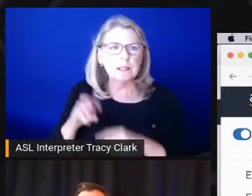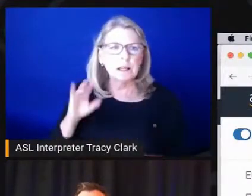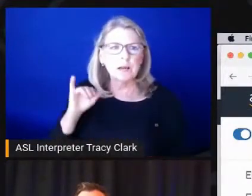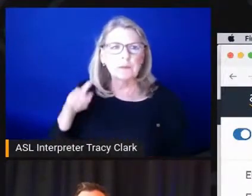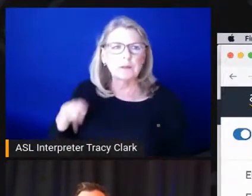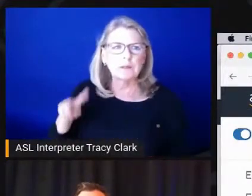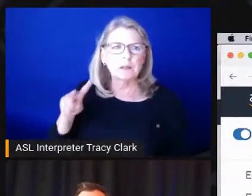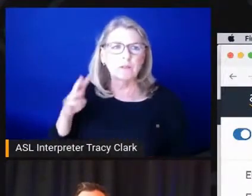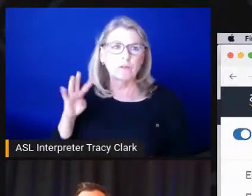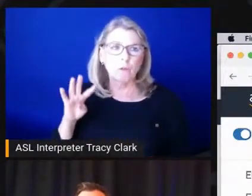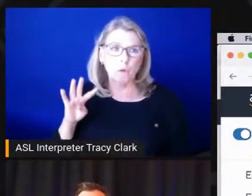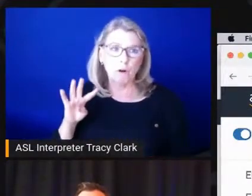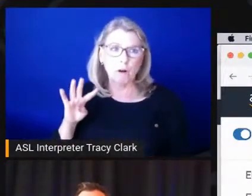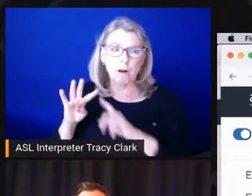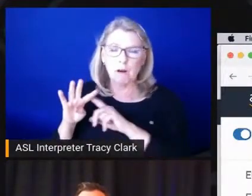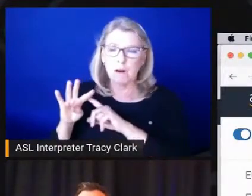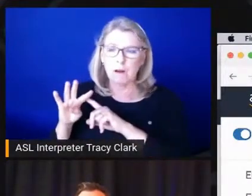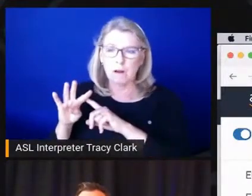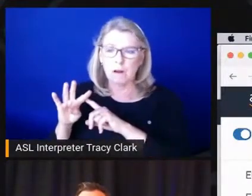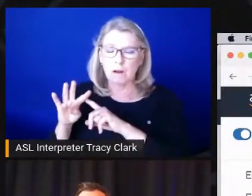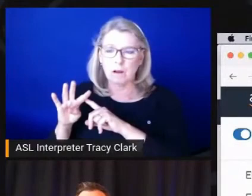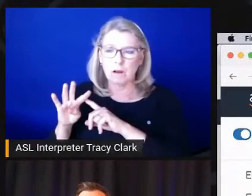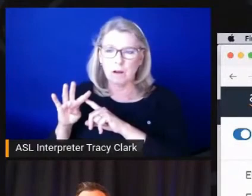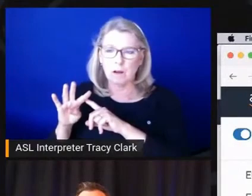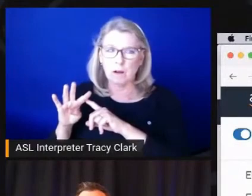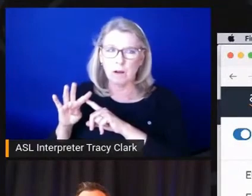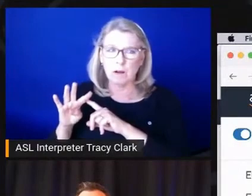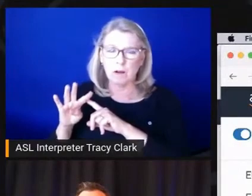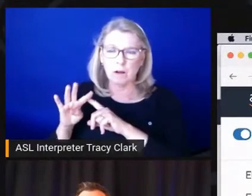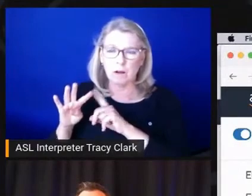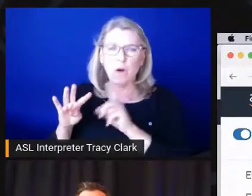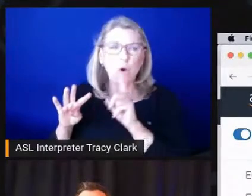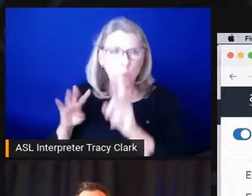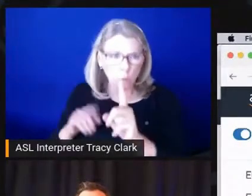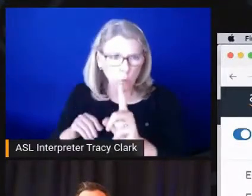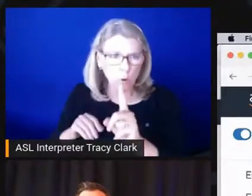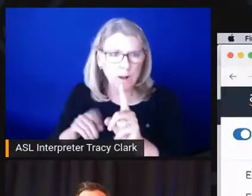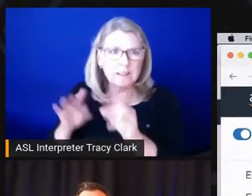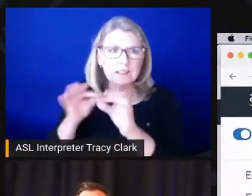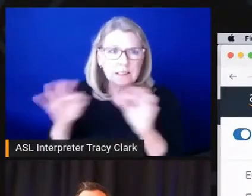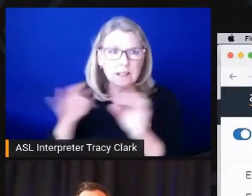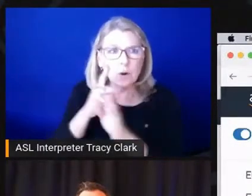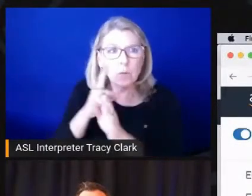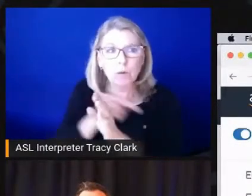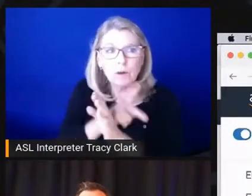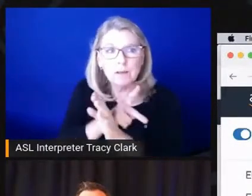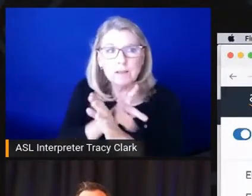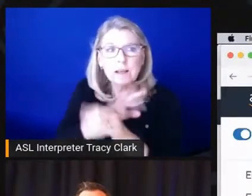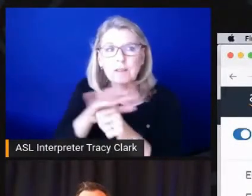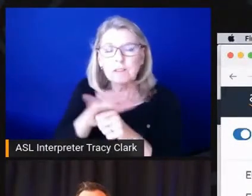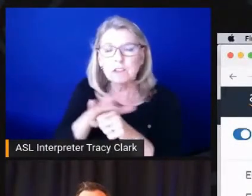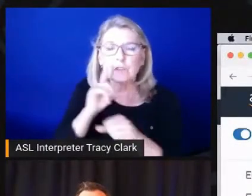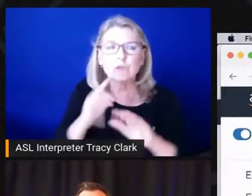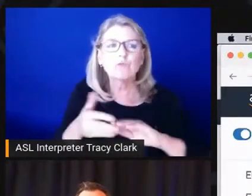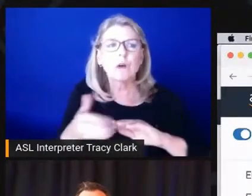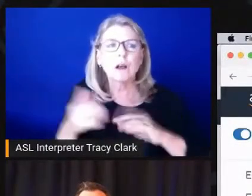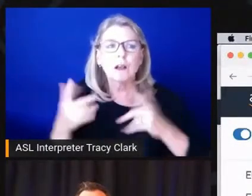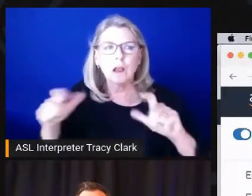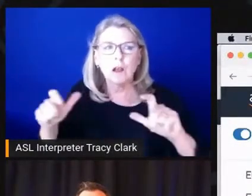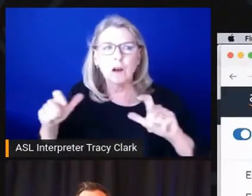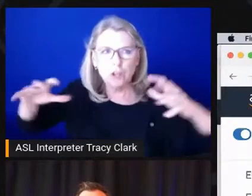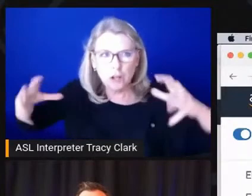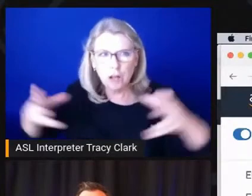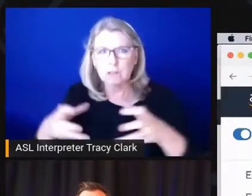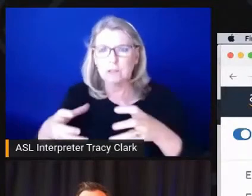not need one single prefix is sufficient enough to run the large cluster and